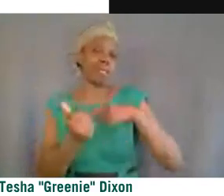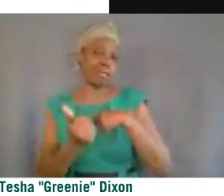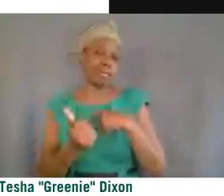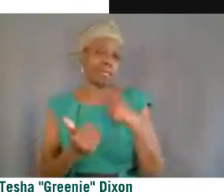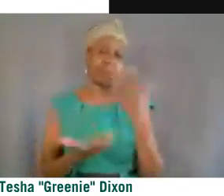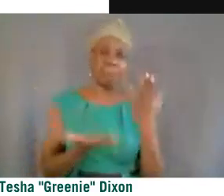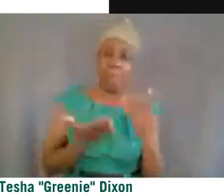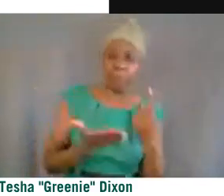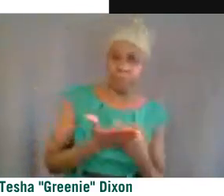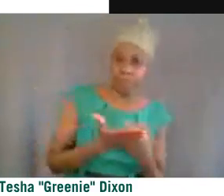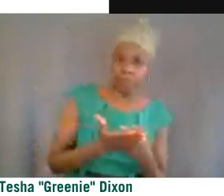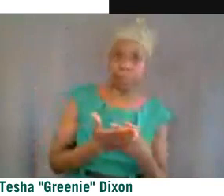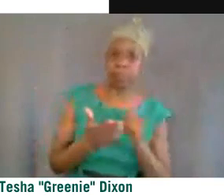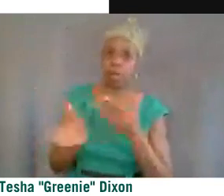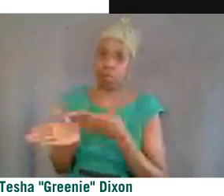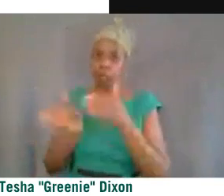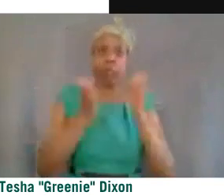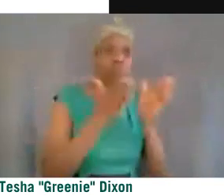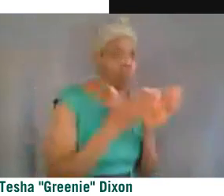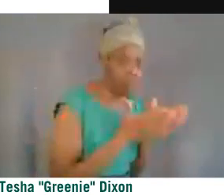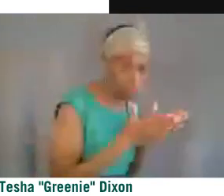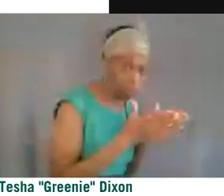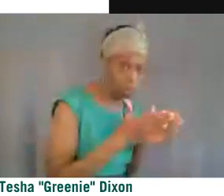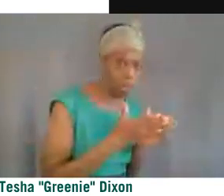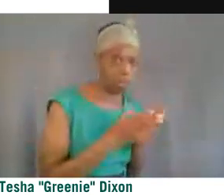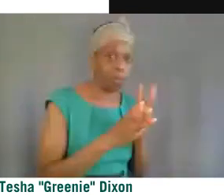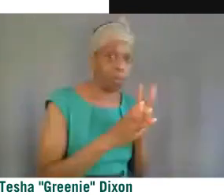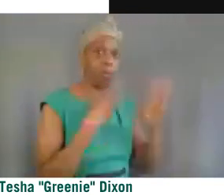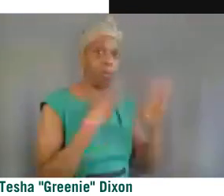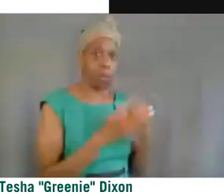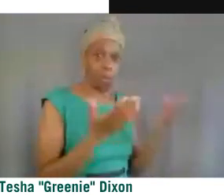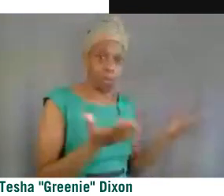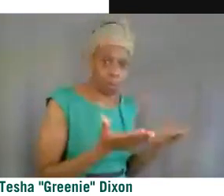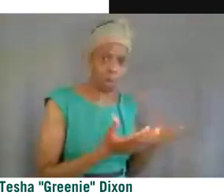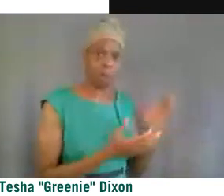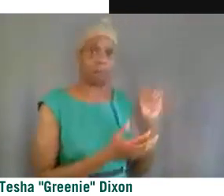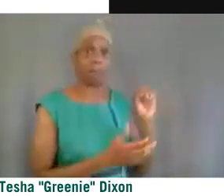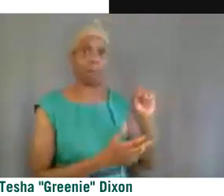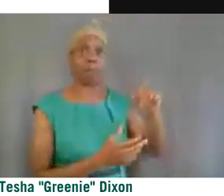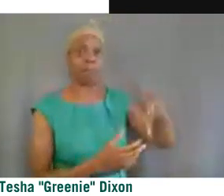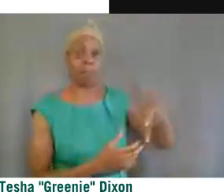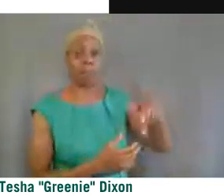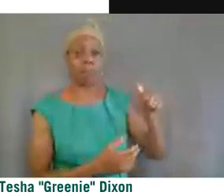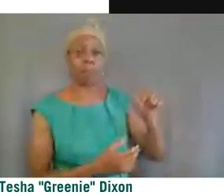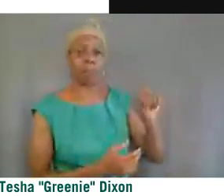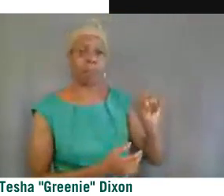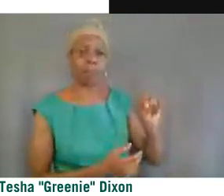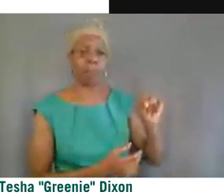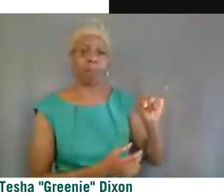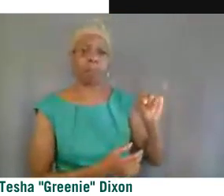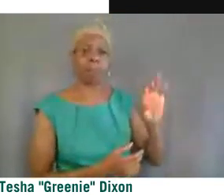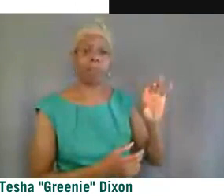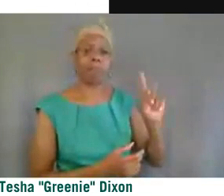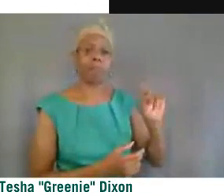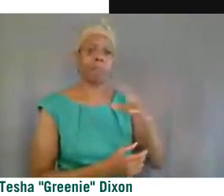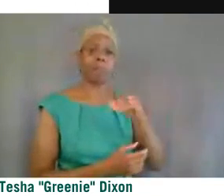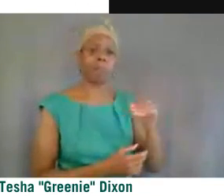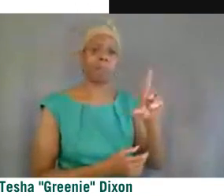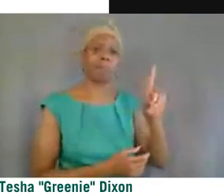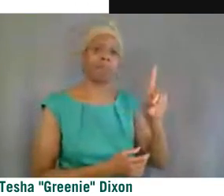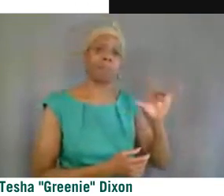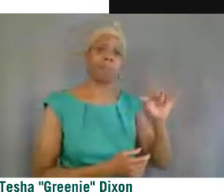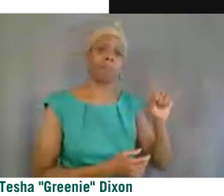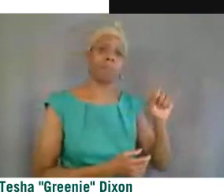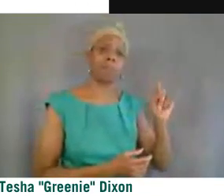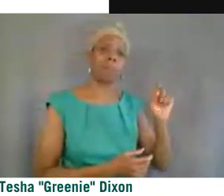Changing gears completely over to the world of spasticity and dystonia and movement disorders. Rachel, I wonder if we